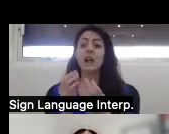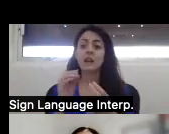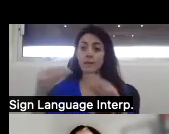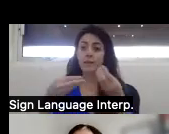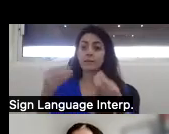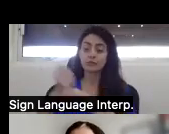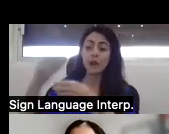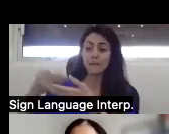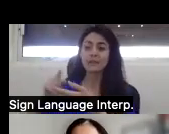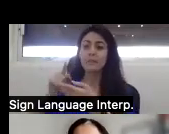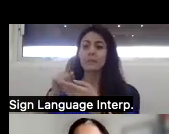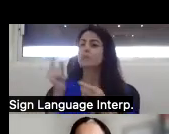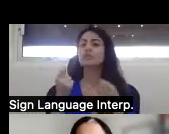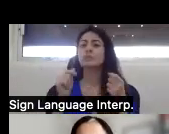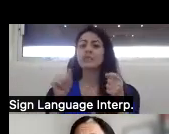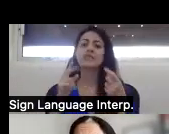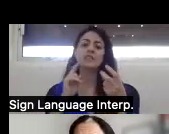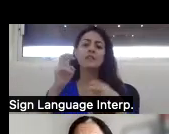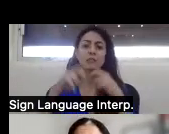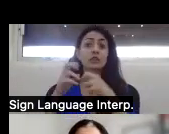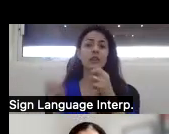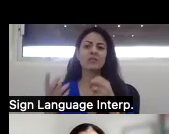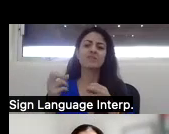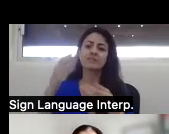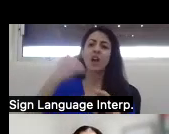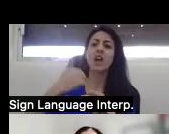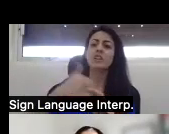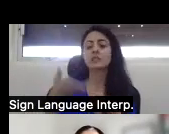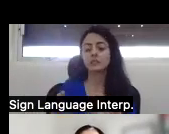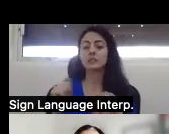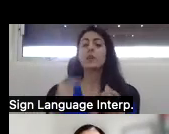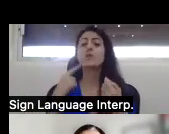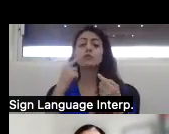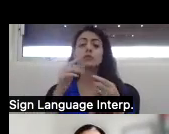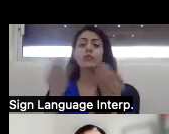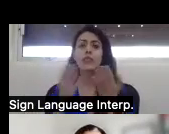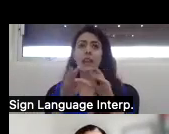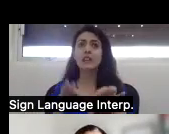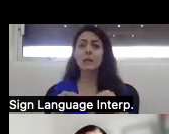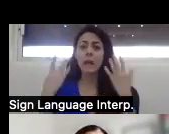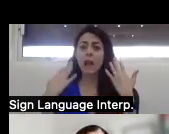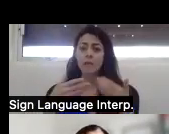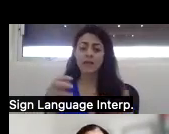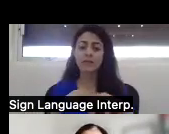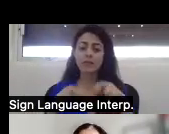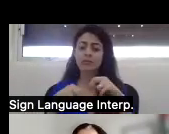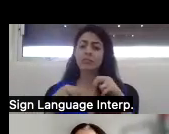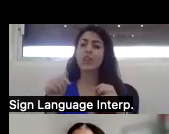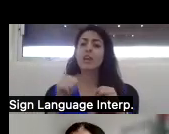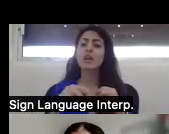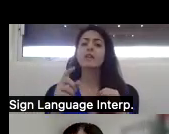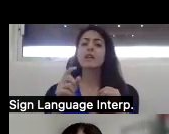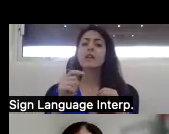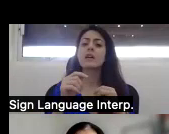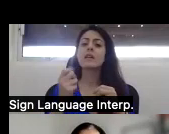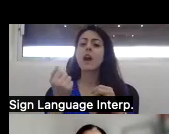poverty line were estimated at 15.7%. Recent estimates, not officially released, but have been talked about, put